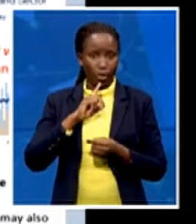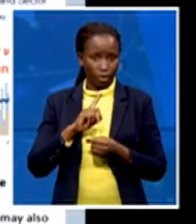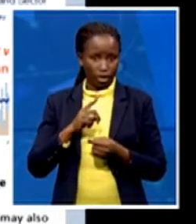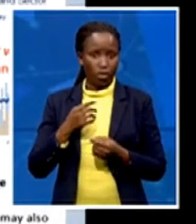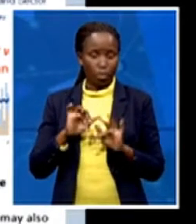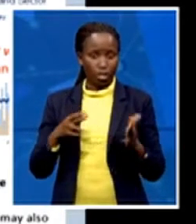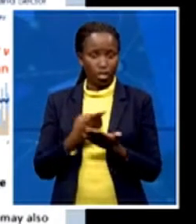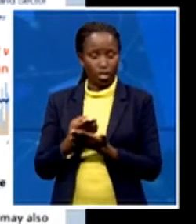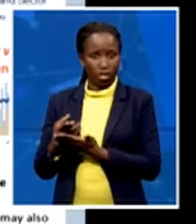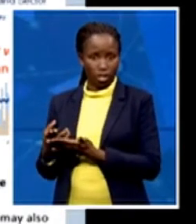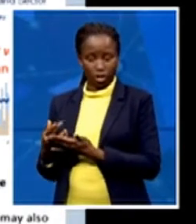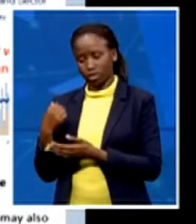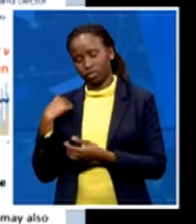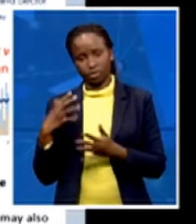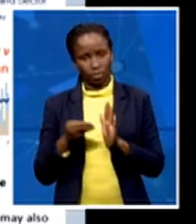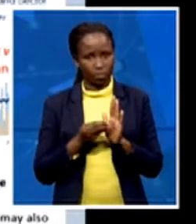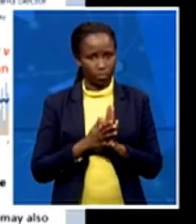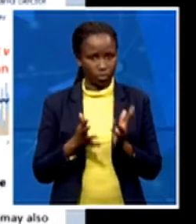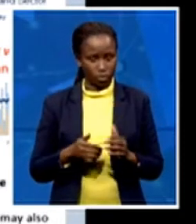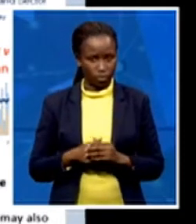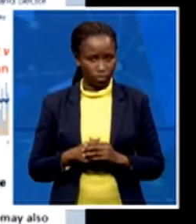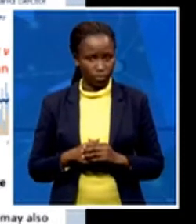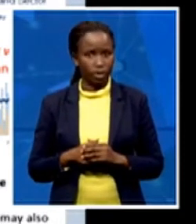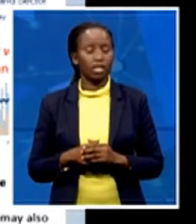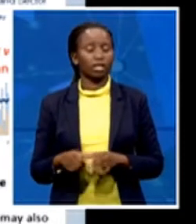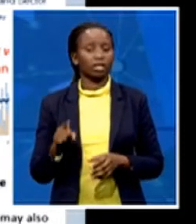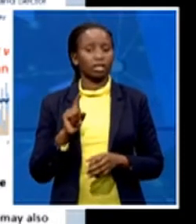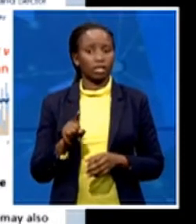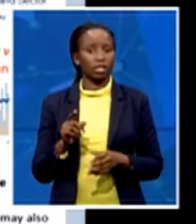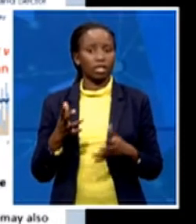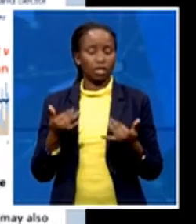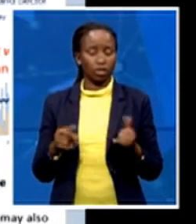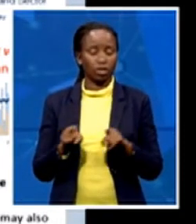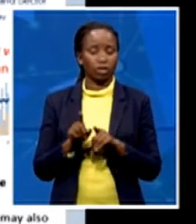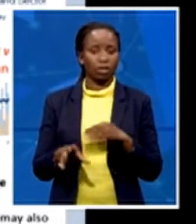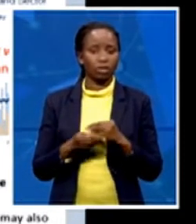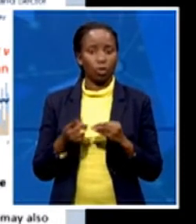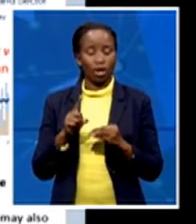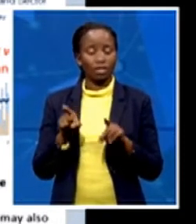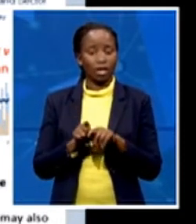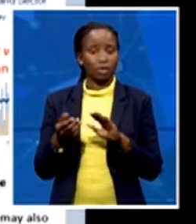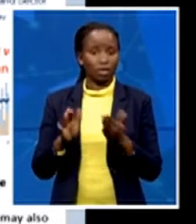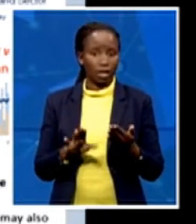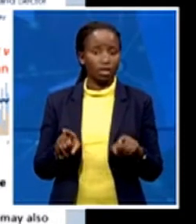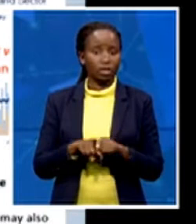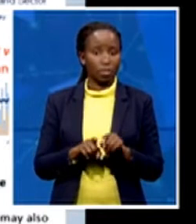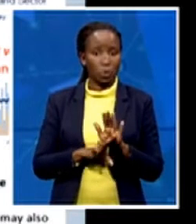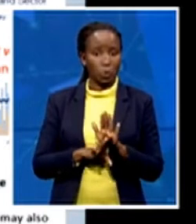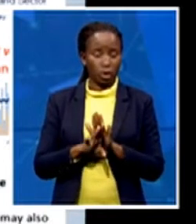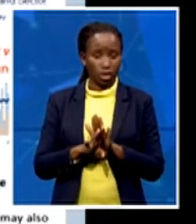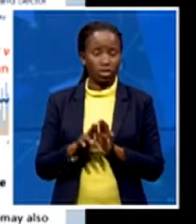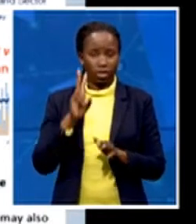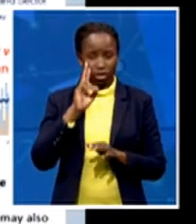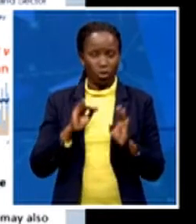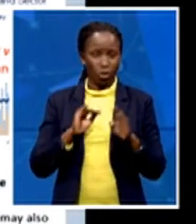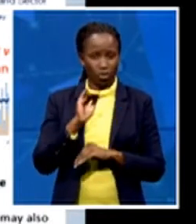lag indicator, which is deaths per day, but that's also starting to go increase. So in summary, we're seeing more than 430 new diagnoses each day.